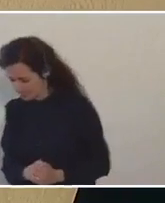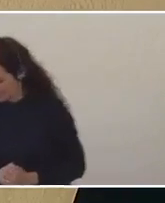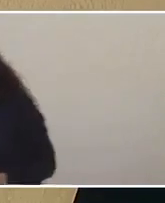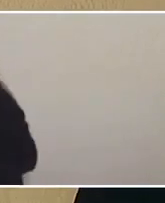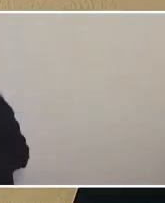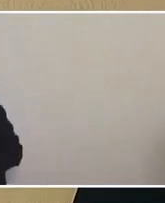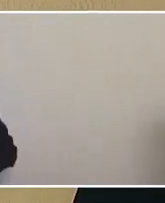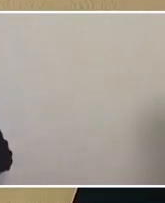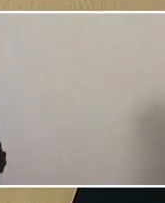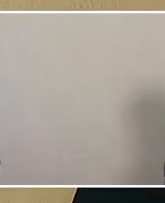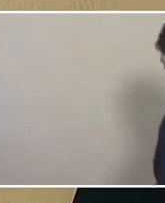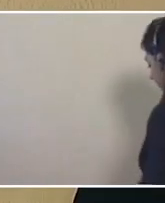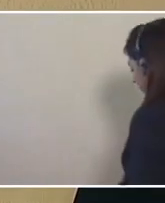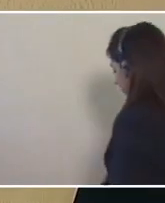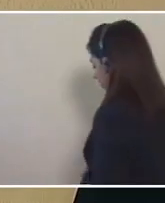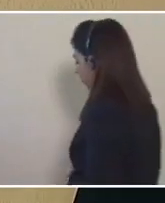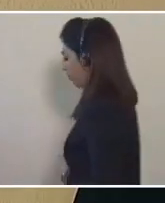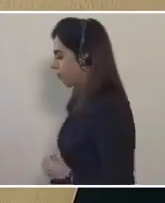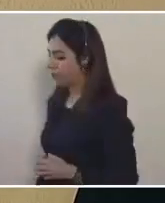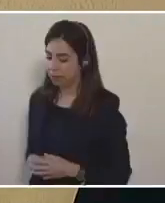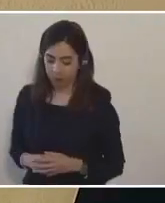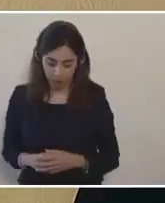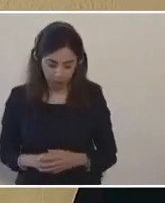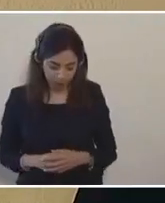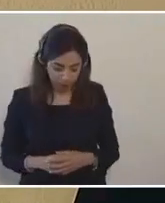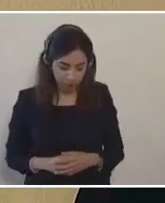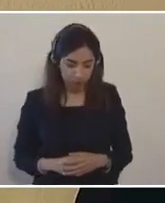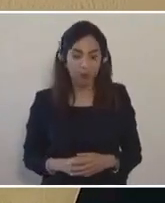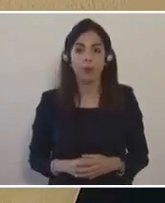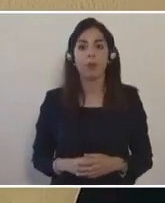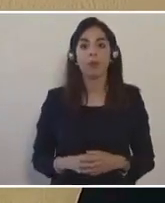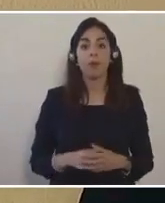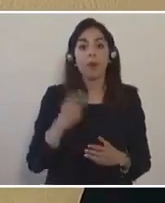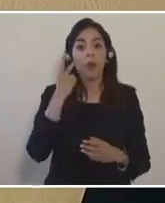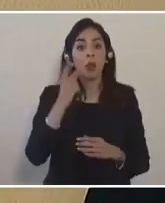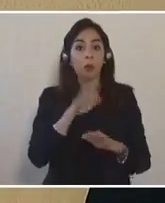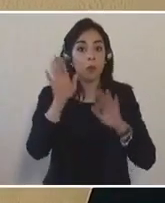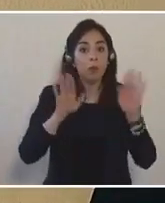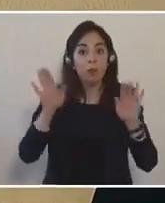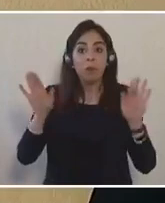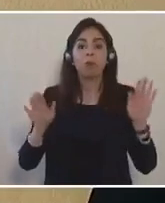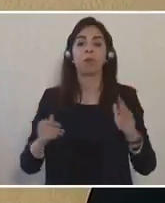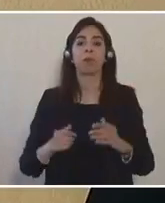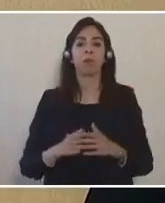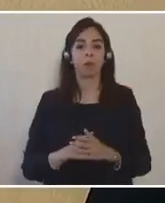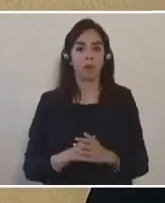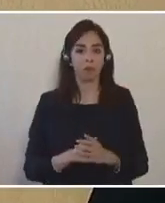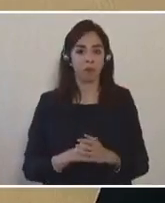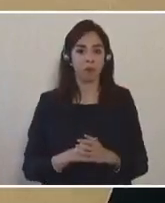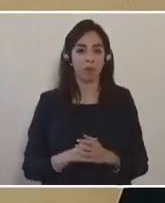give the floor first to Moritz Koch from Handelsblatt. Moritz, go ahead.